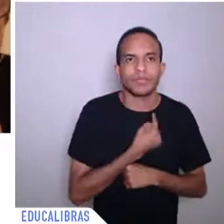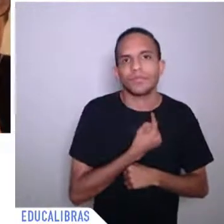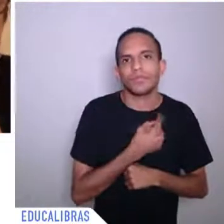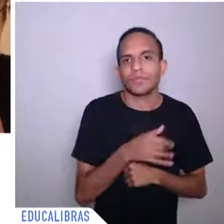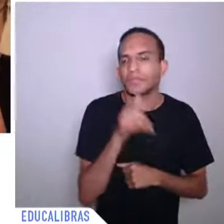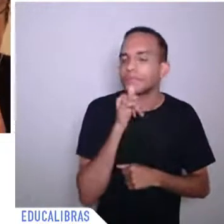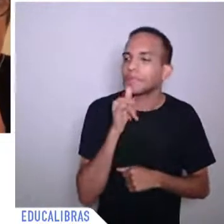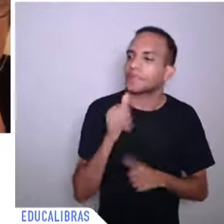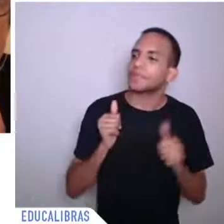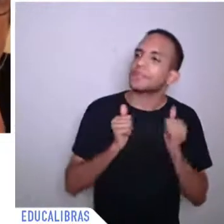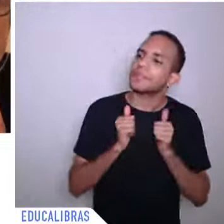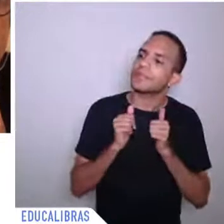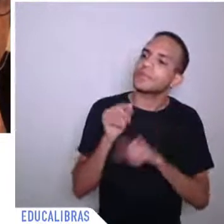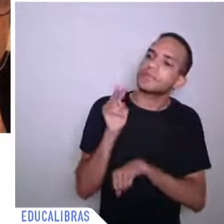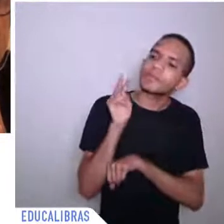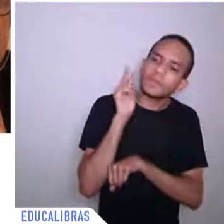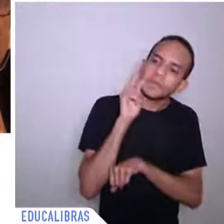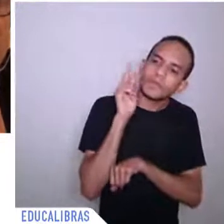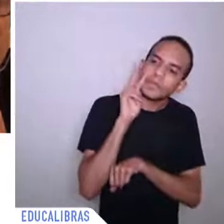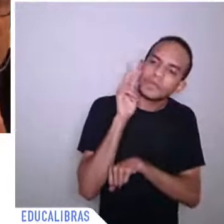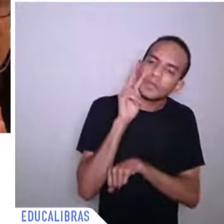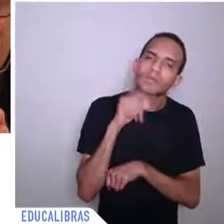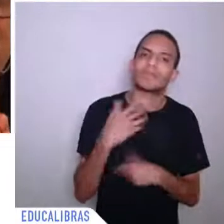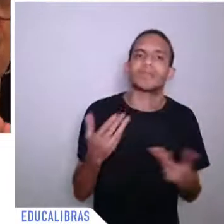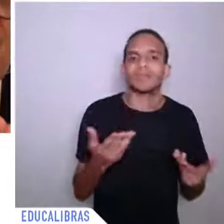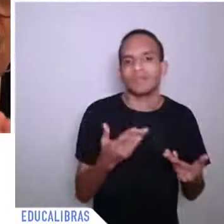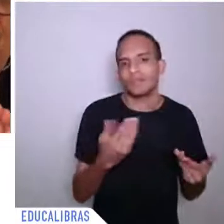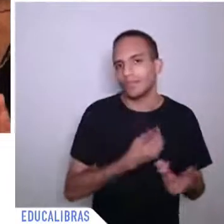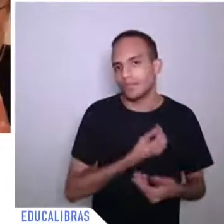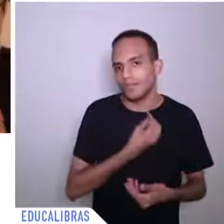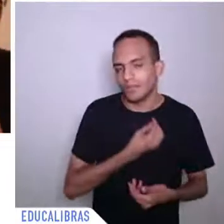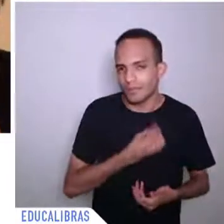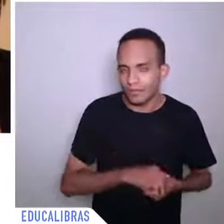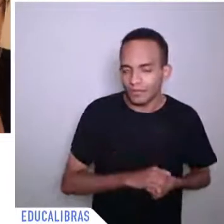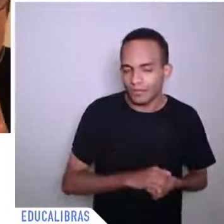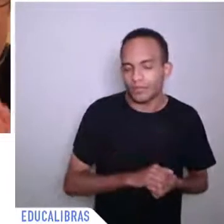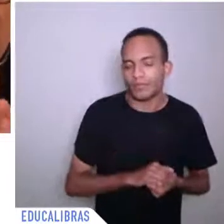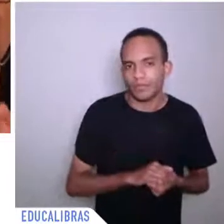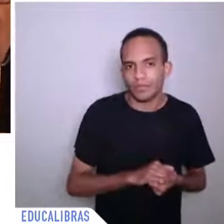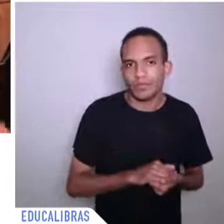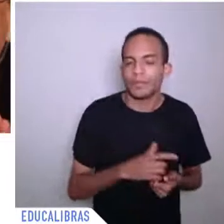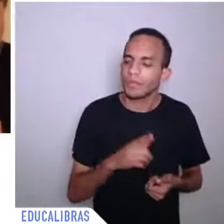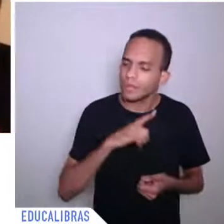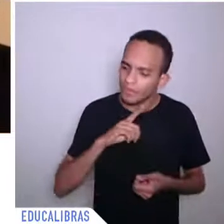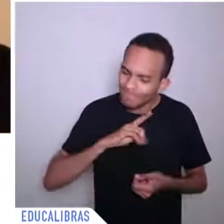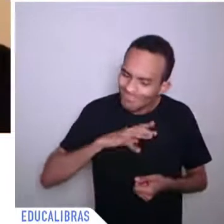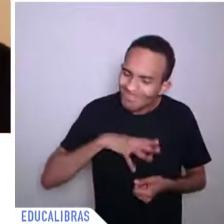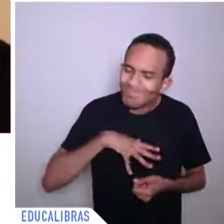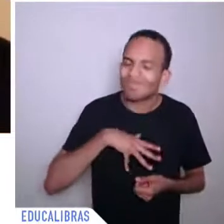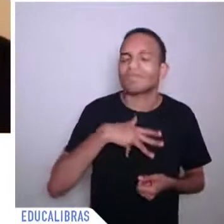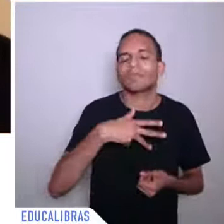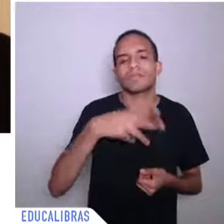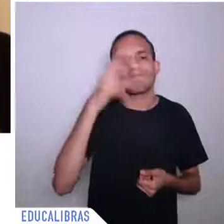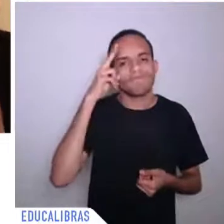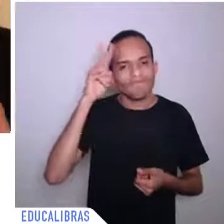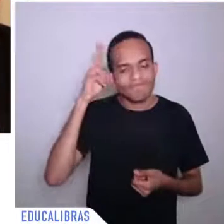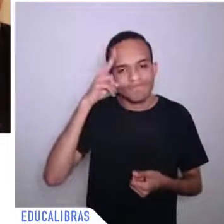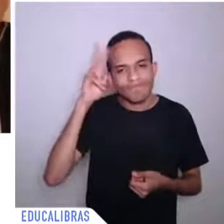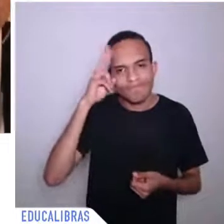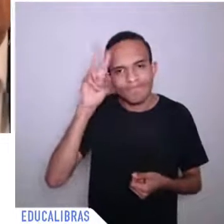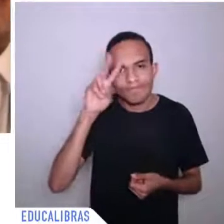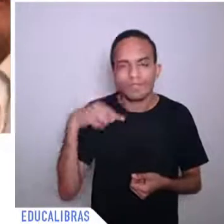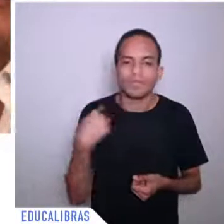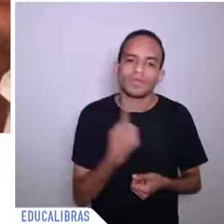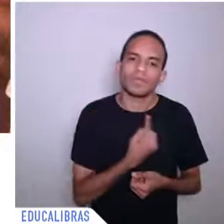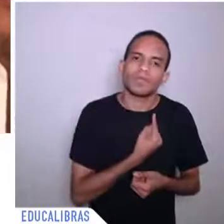sit and watch of everything we are living today. We need to have